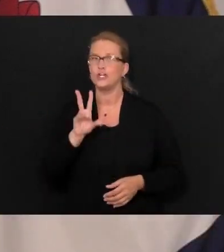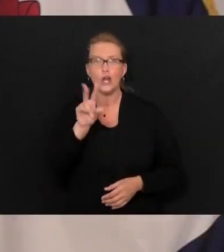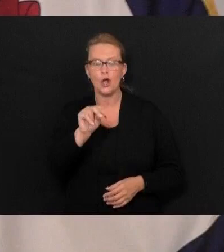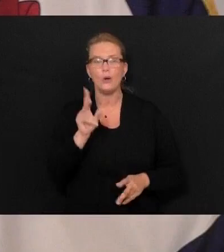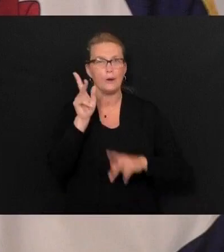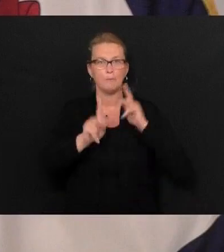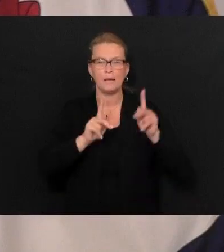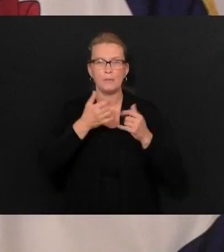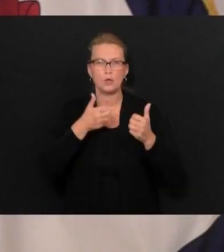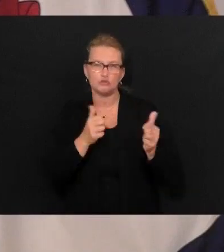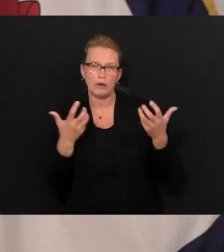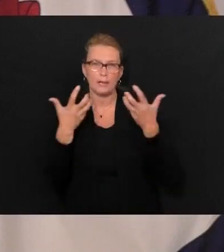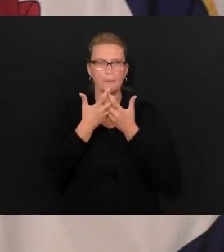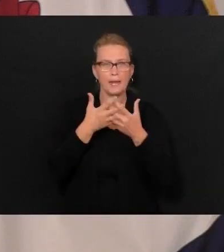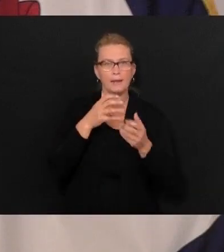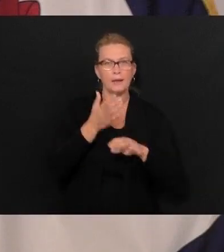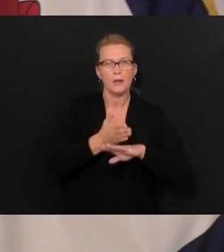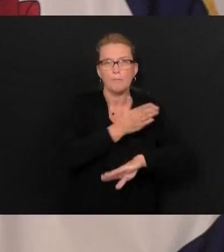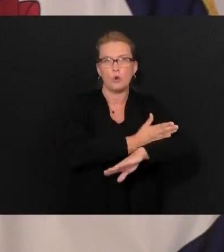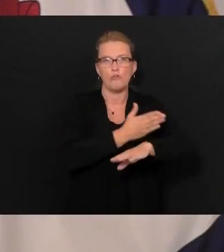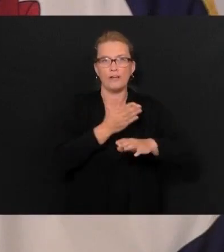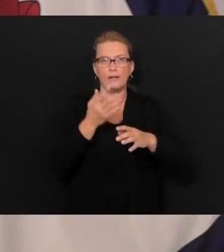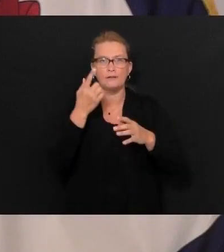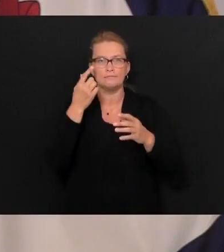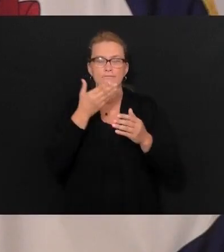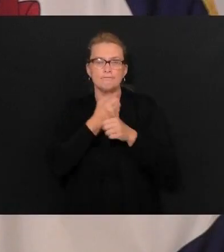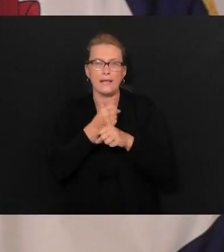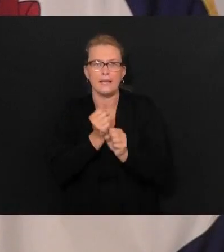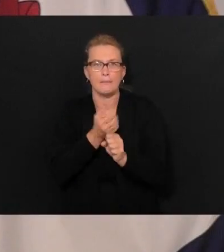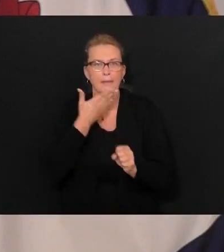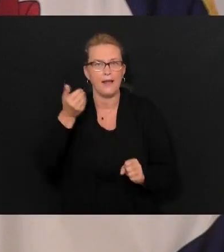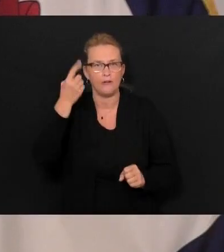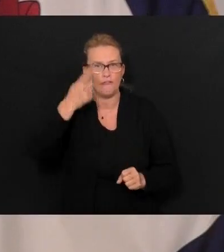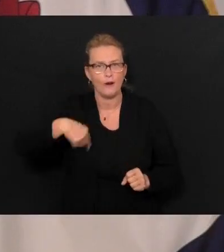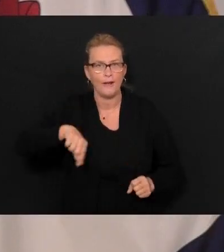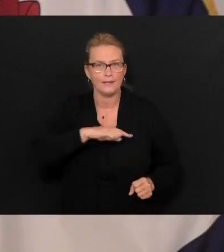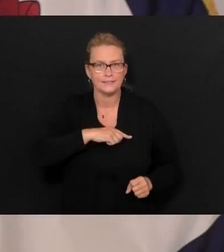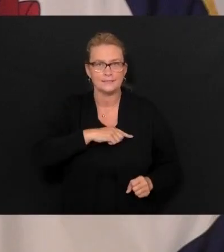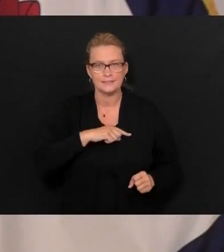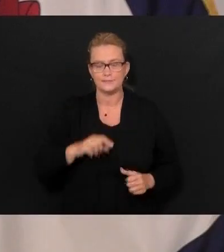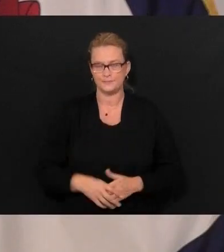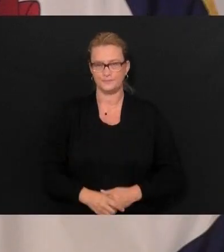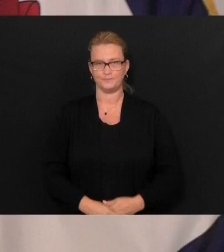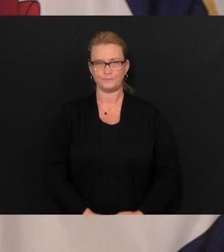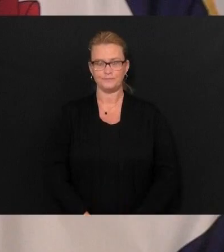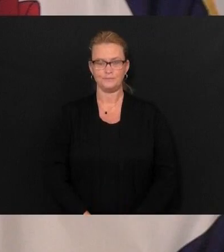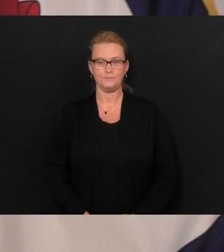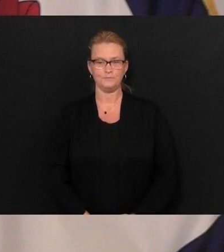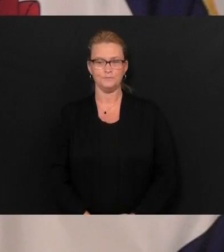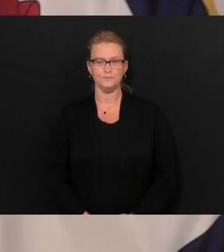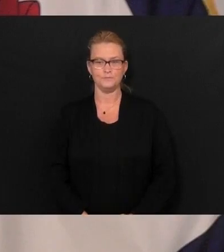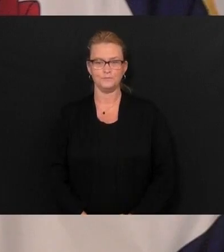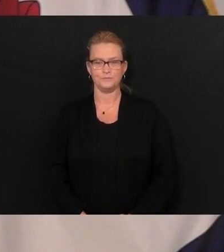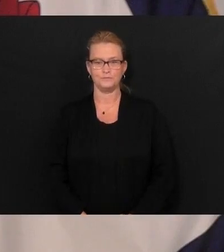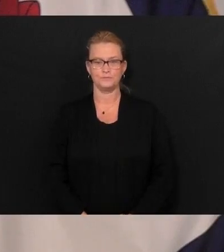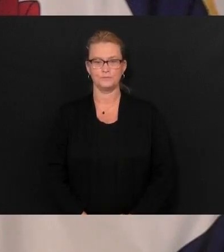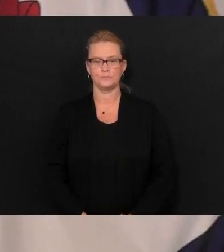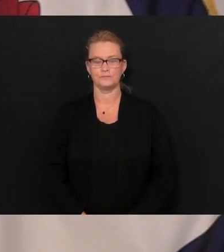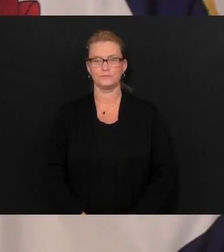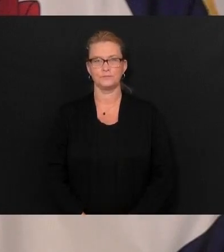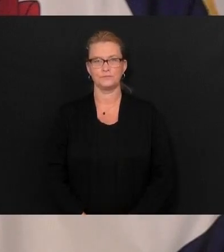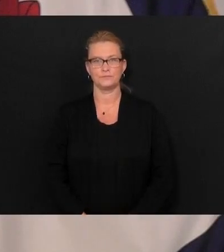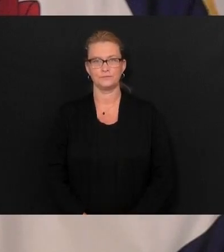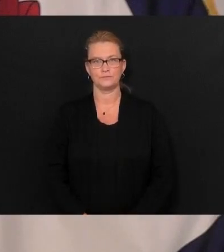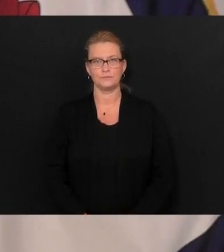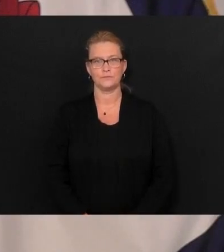and people are trying to make it better and better and better. The other thing I would say is just this. I loved